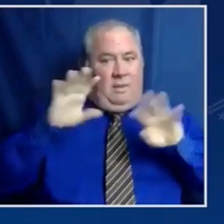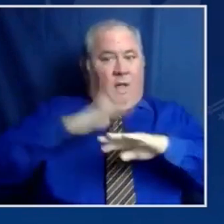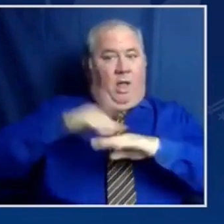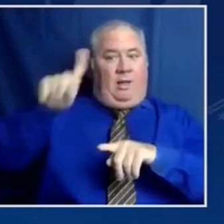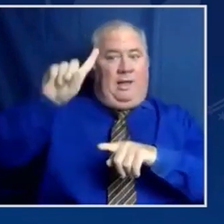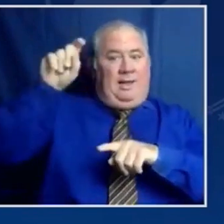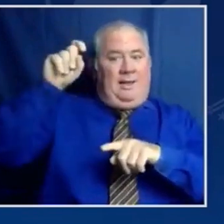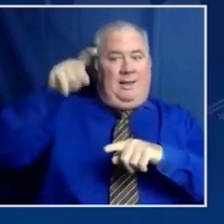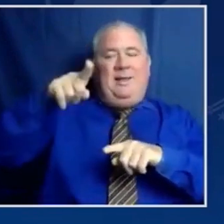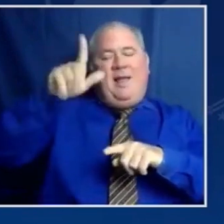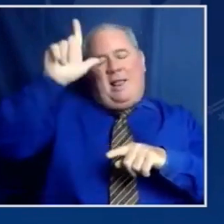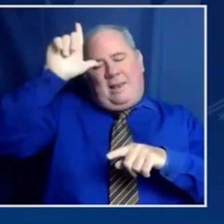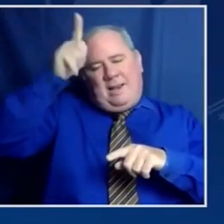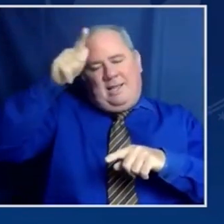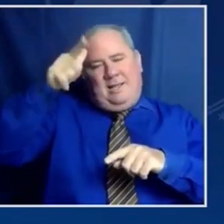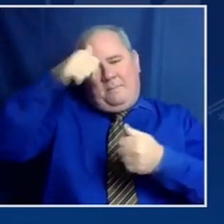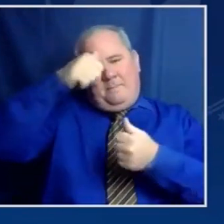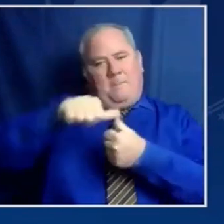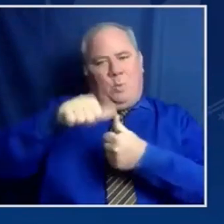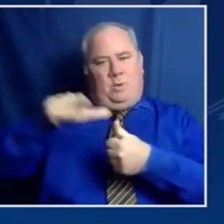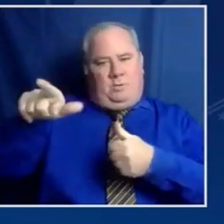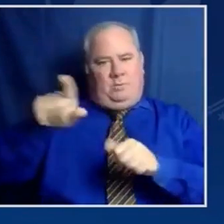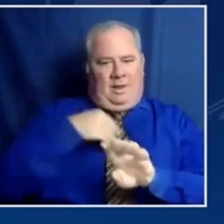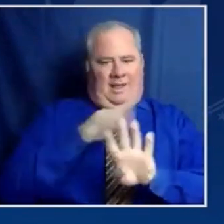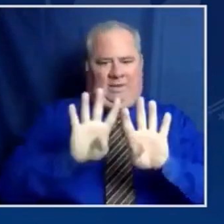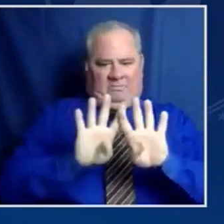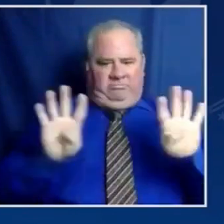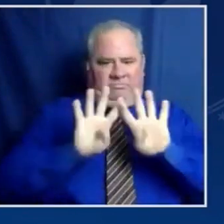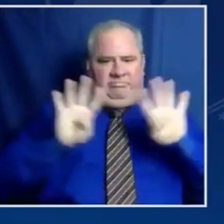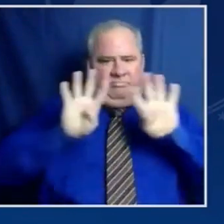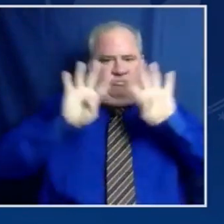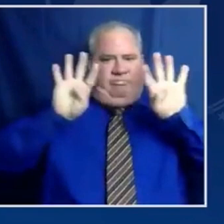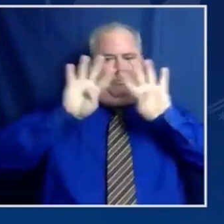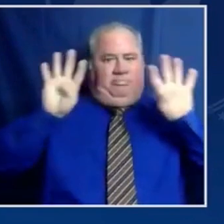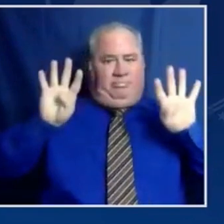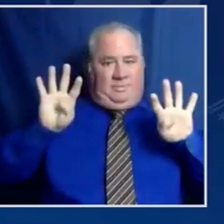scores of them lining the steps of the Lincoln Memorial